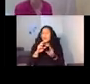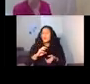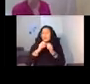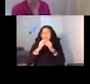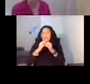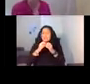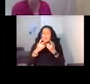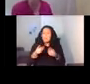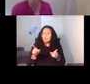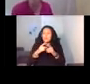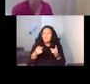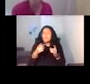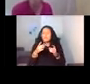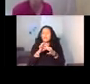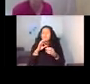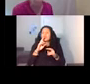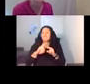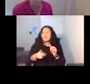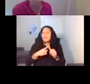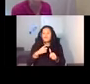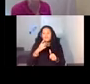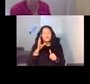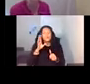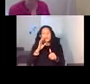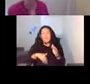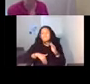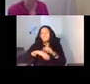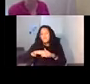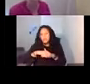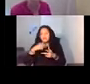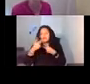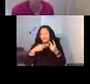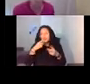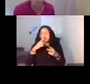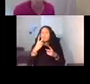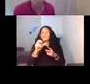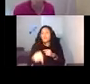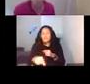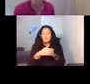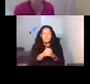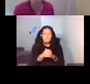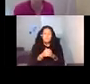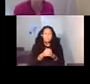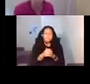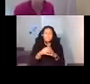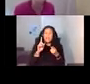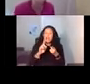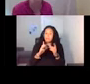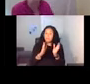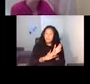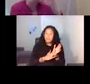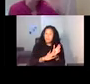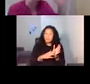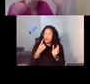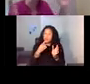you can hear in full on the 20th. And Elspeth Manners is a young composer who's living and working in Chelmsford, and she's an artist, and